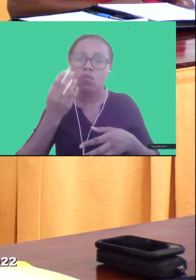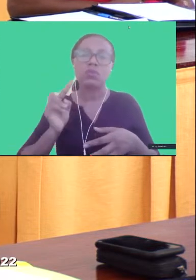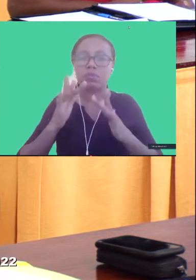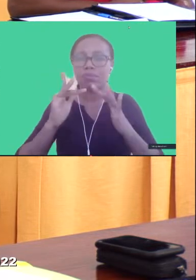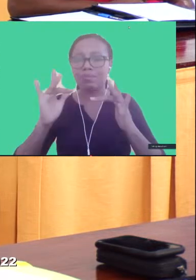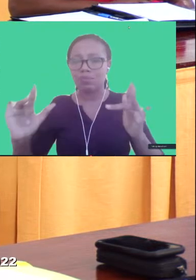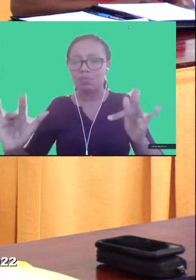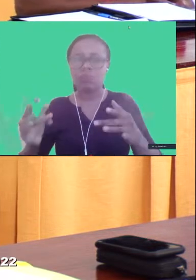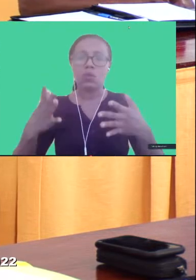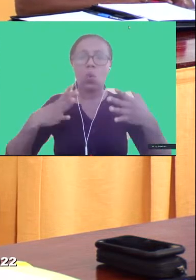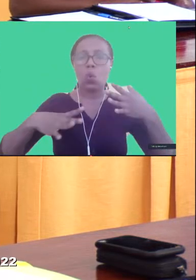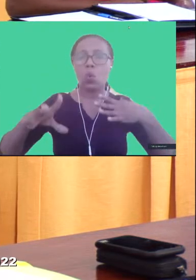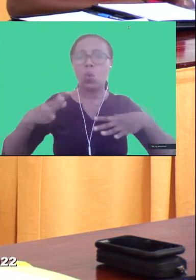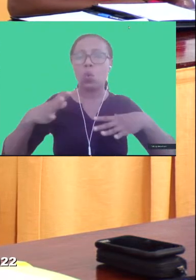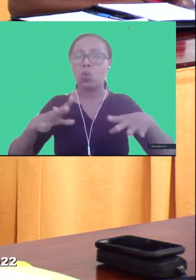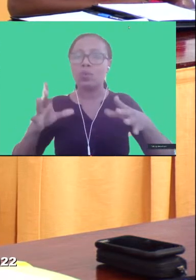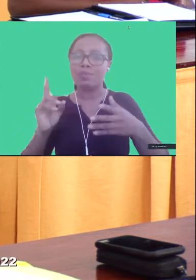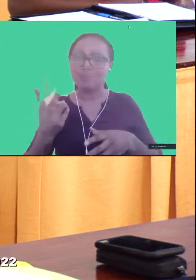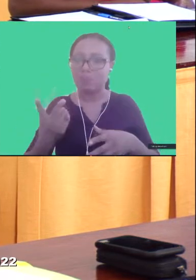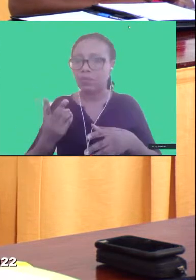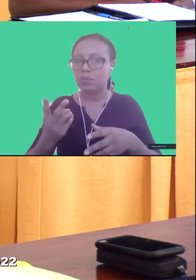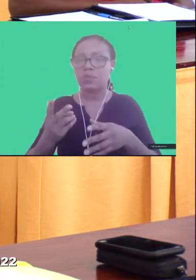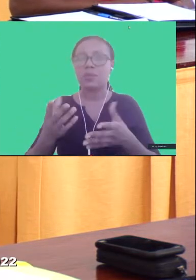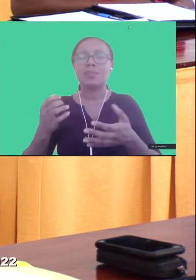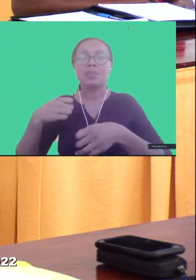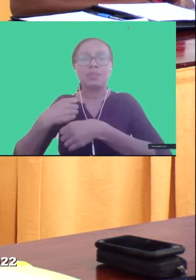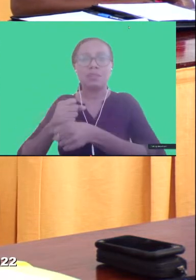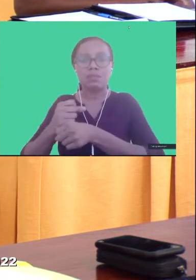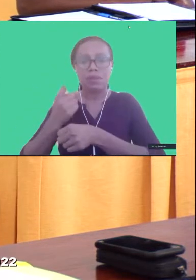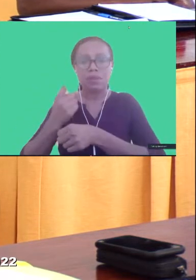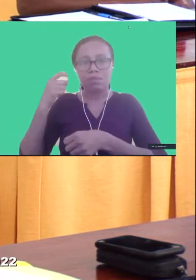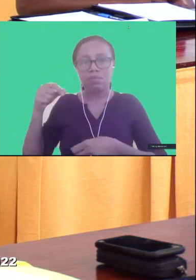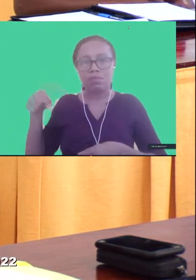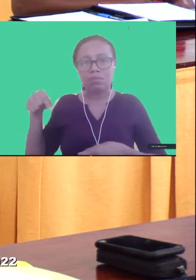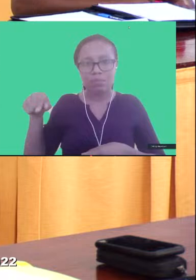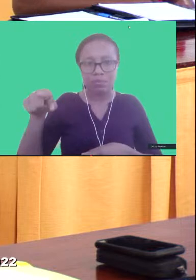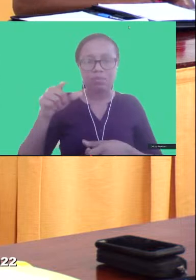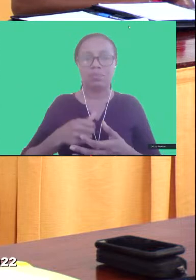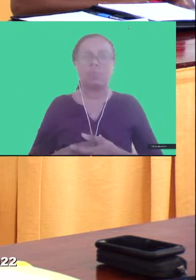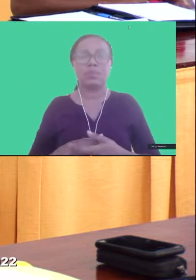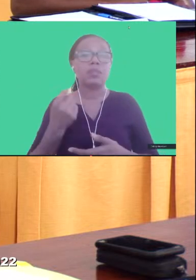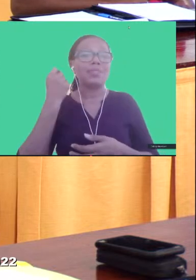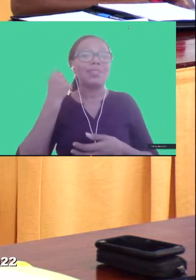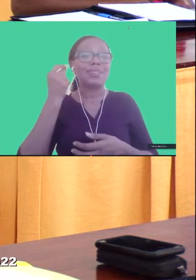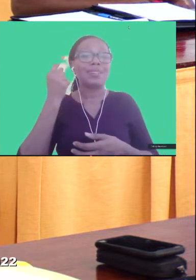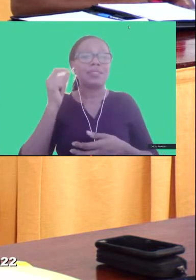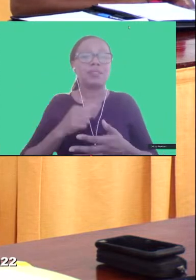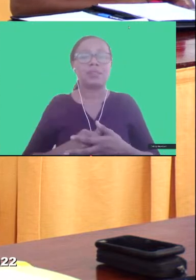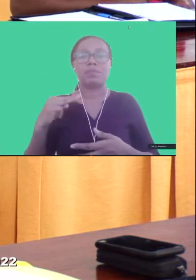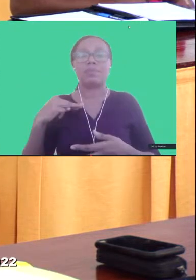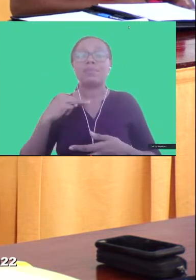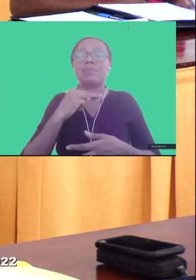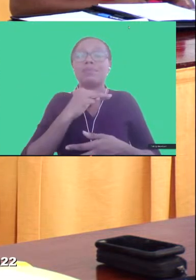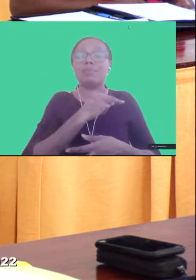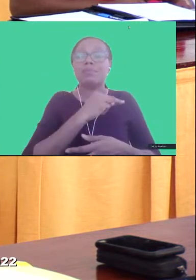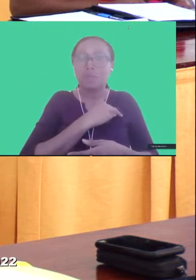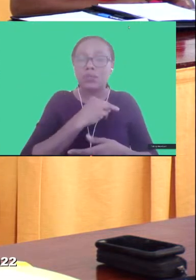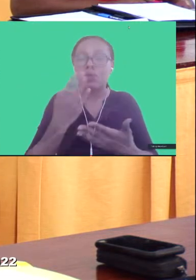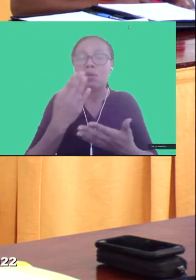the judgment of the ministry and it is the judgment of the cabinet that we have to